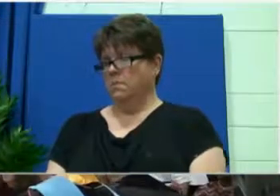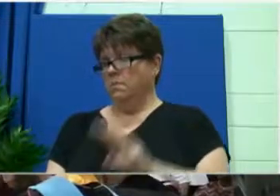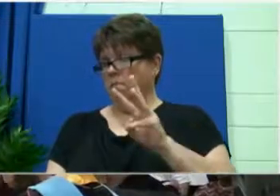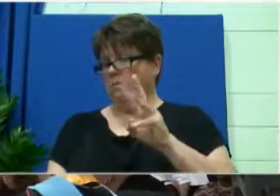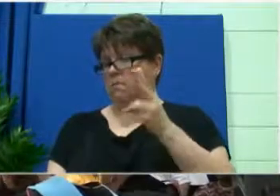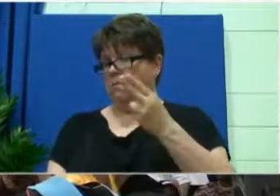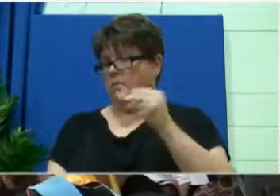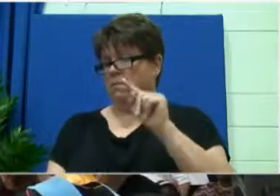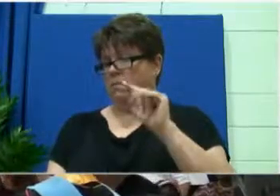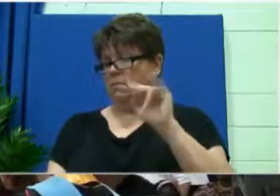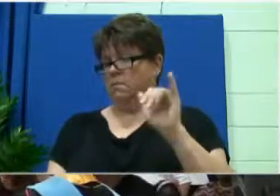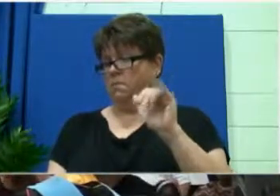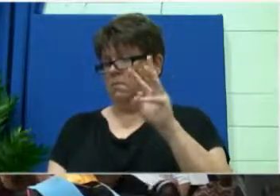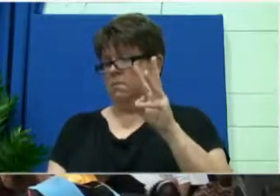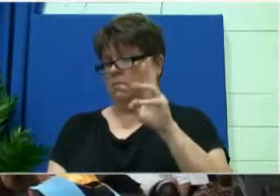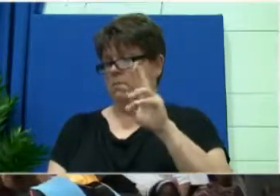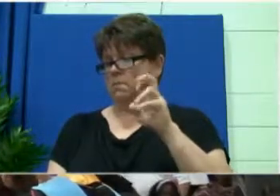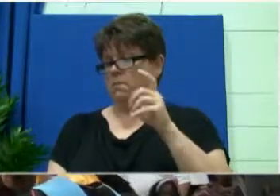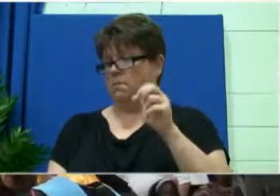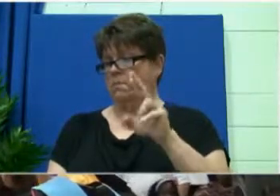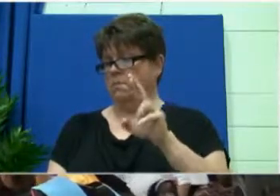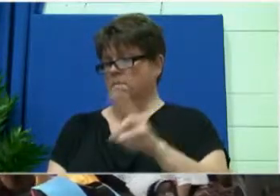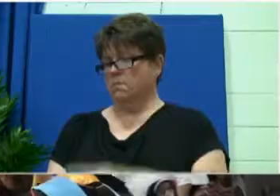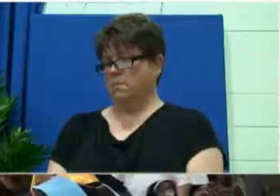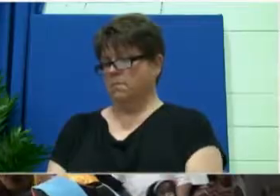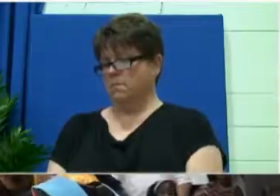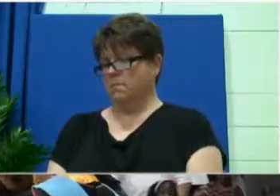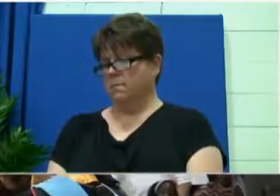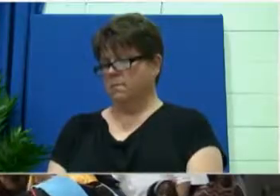Whitney Elaine Warner, Associate in Arts.